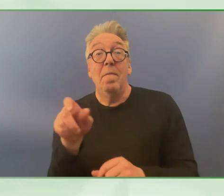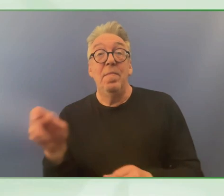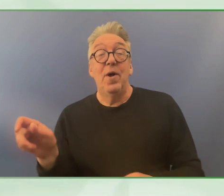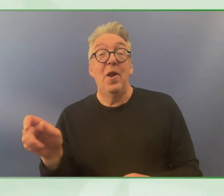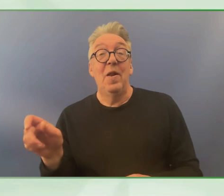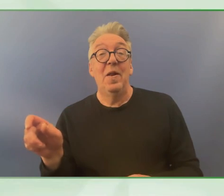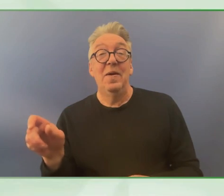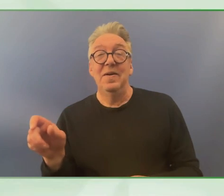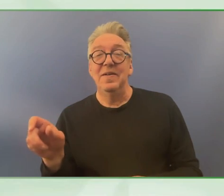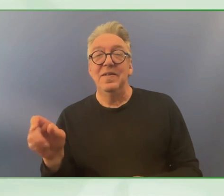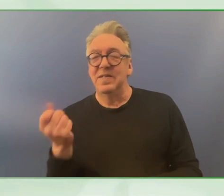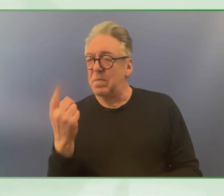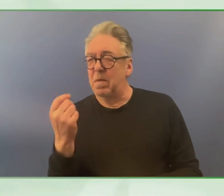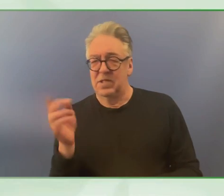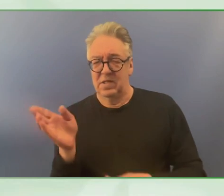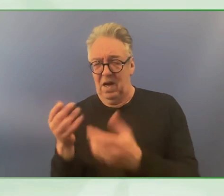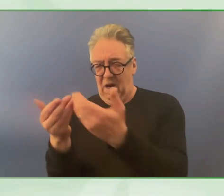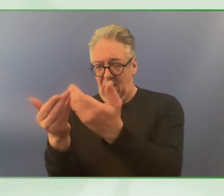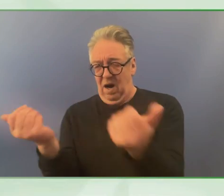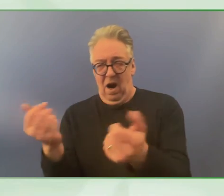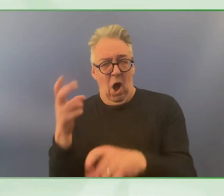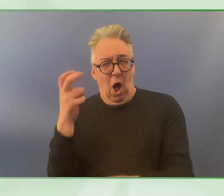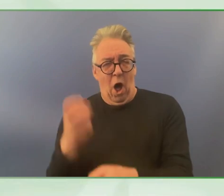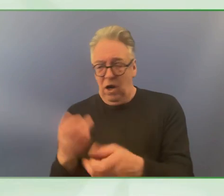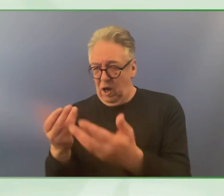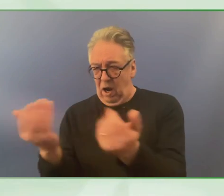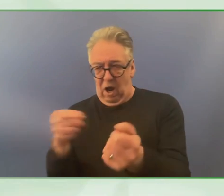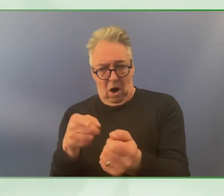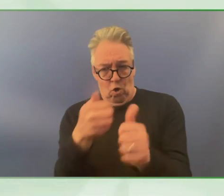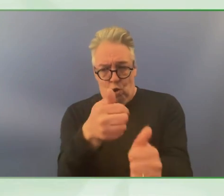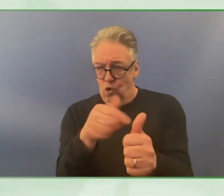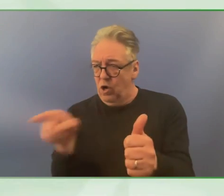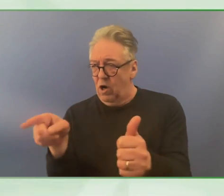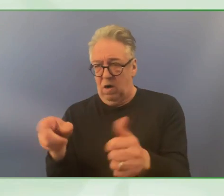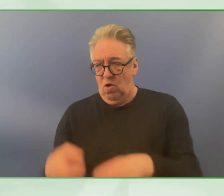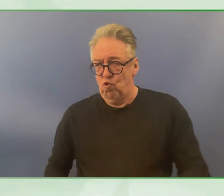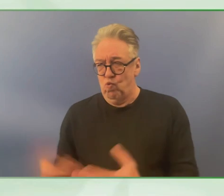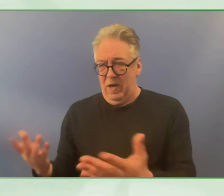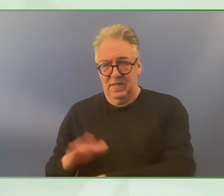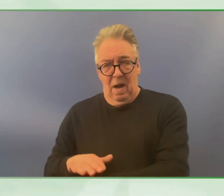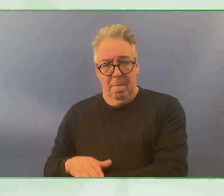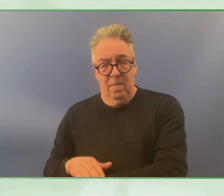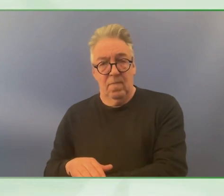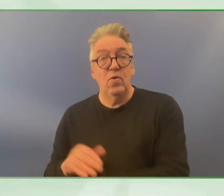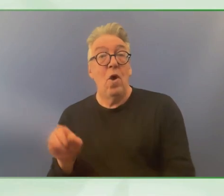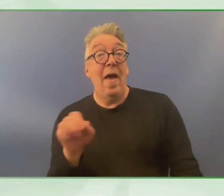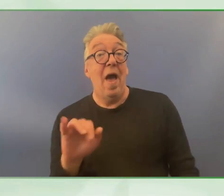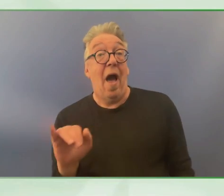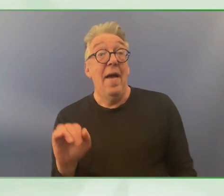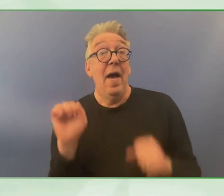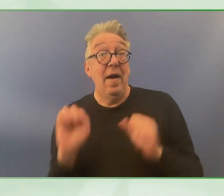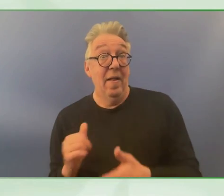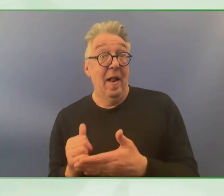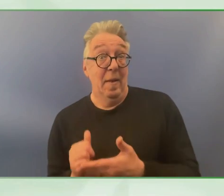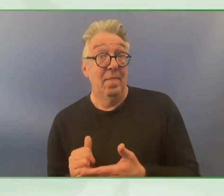what is useful and what is just a waste of time. So it's a very great tool, but we need to really